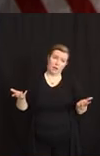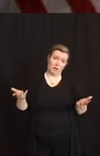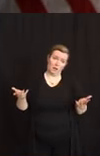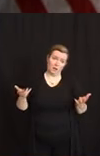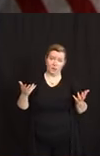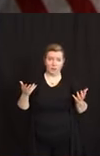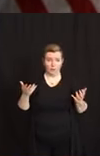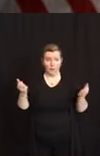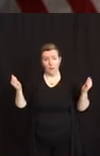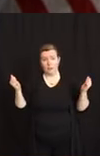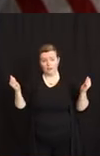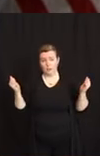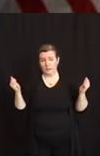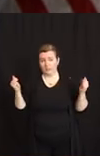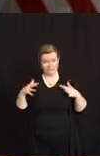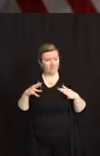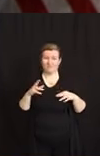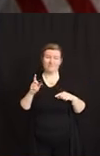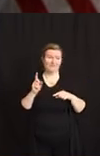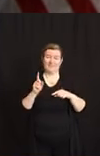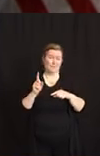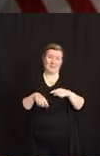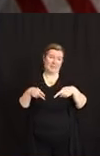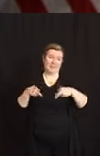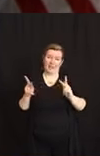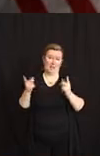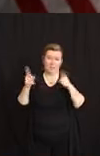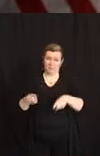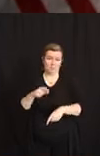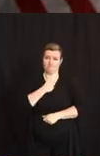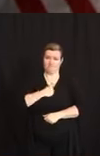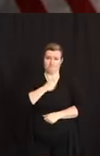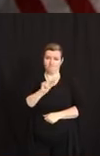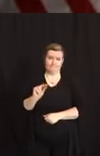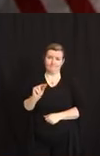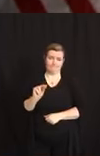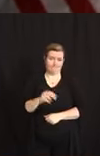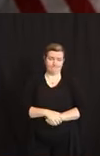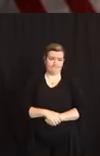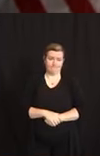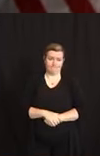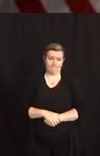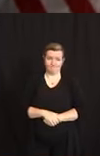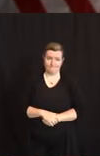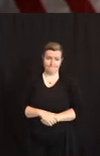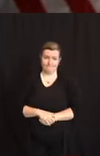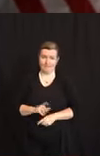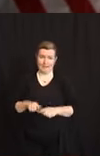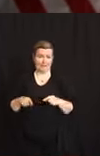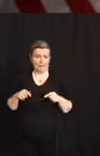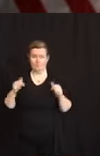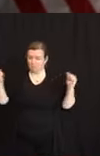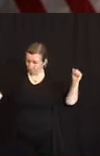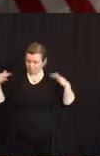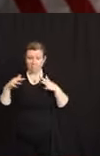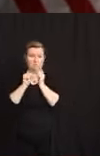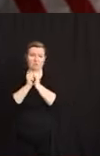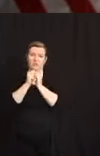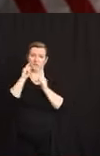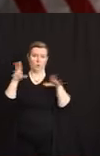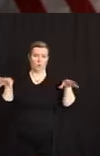So I'm not sure if Pat's got any more insights, but we cannot allow folks to congregate, and that's got